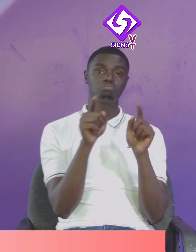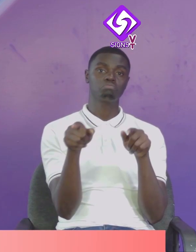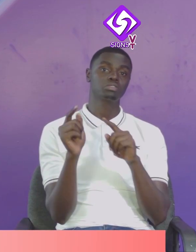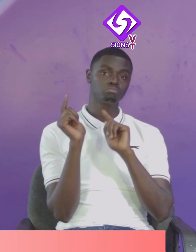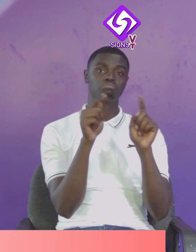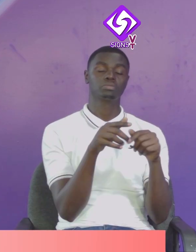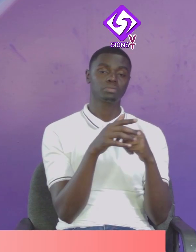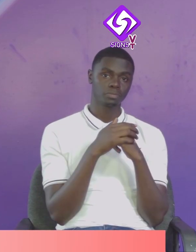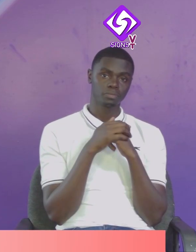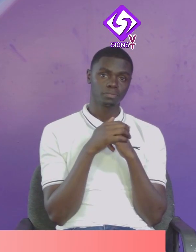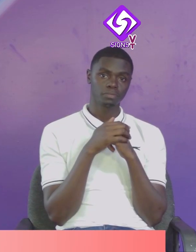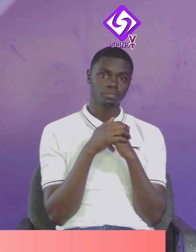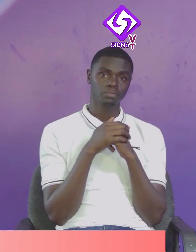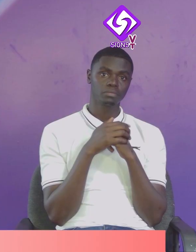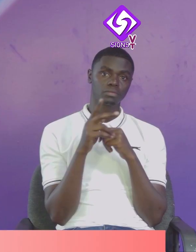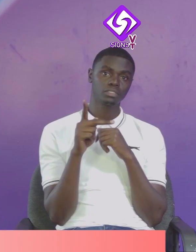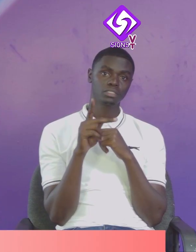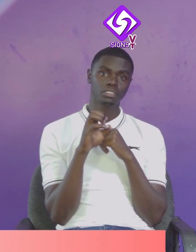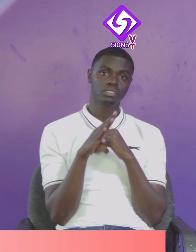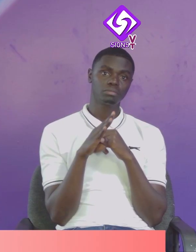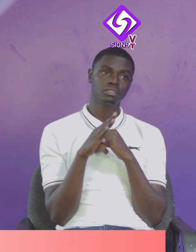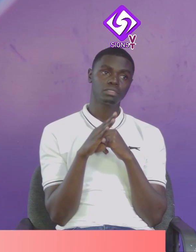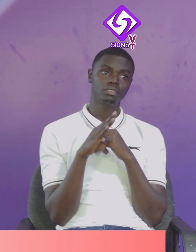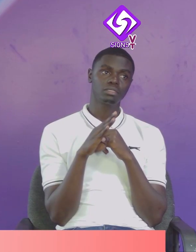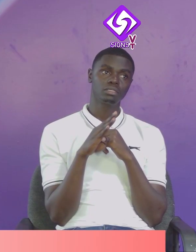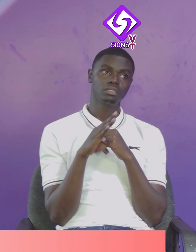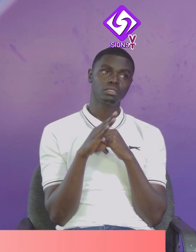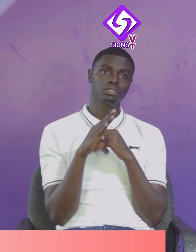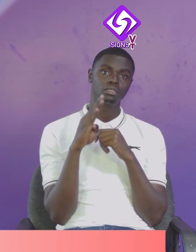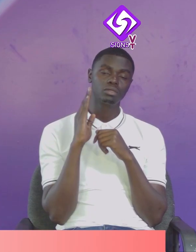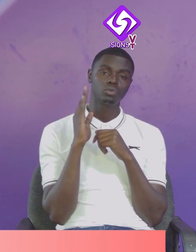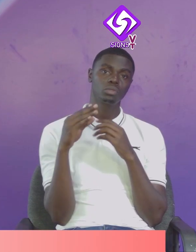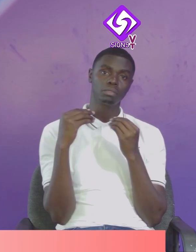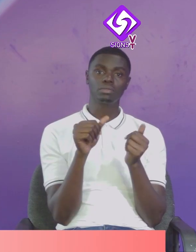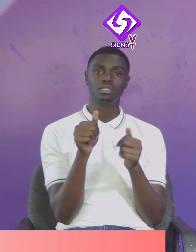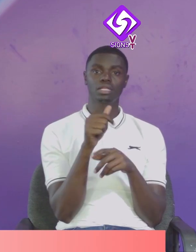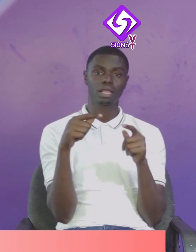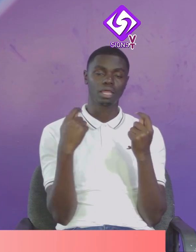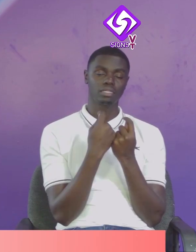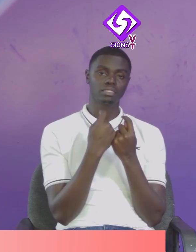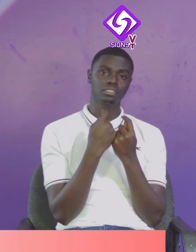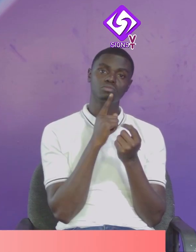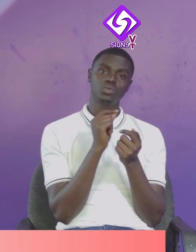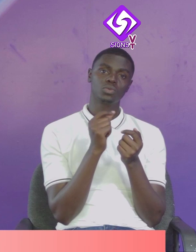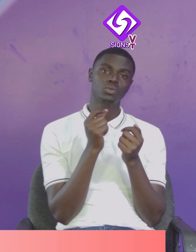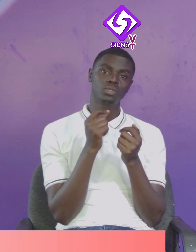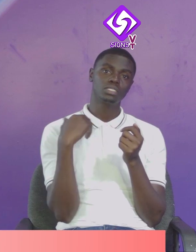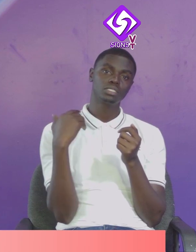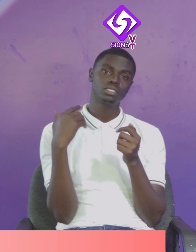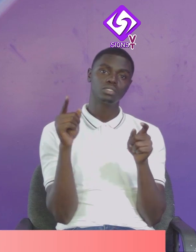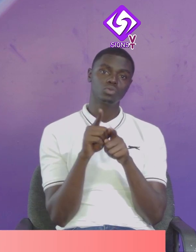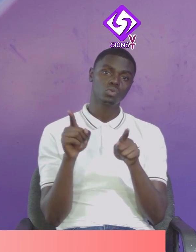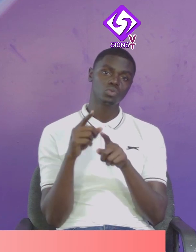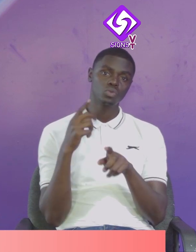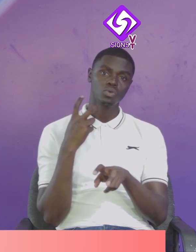never came back. And every season there's a promotion, we see other teams coming from the National Super League. Right. So it is also hard to